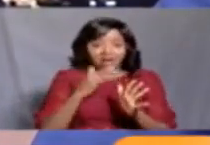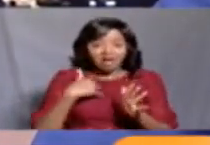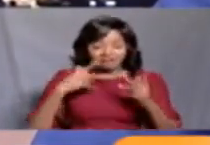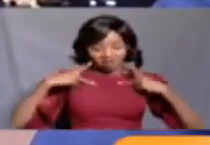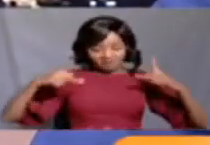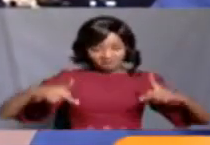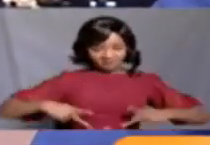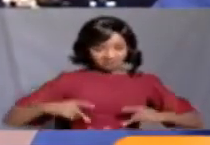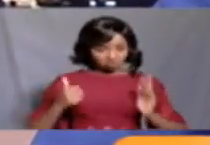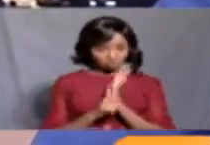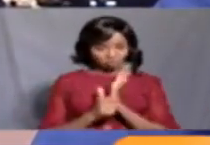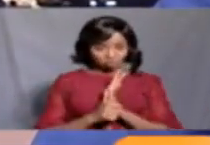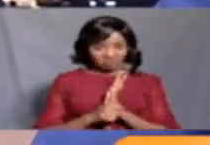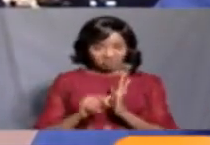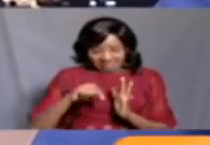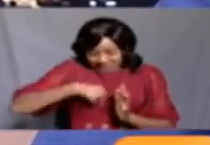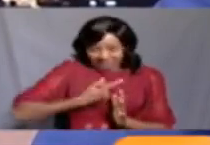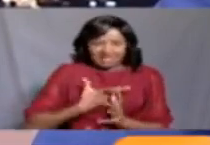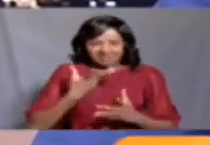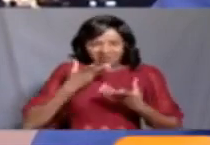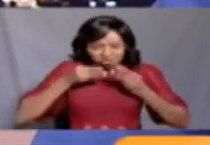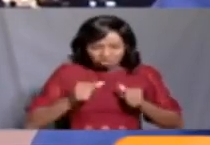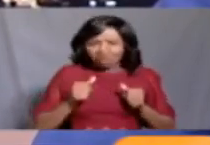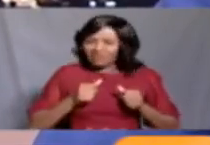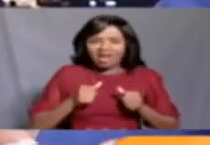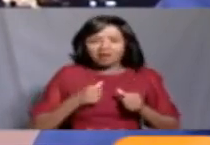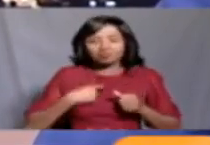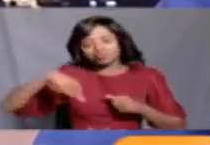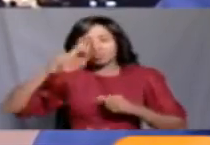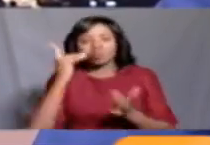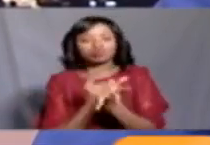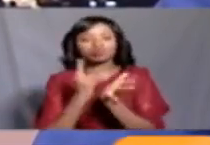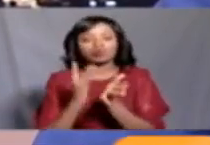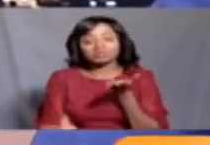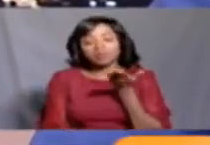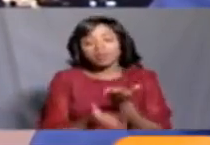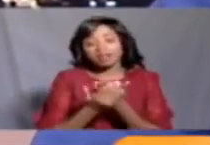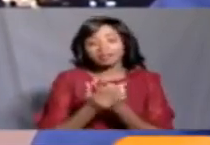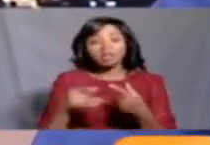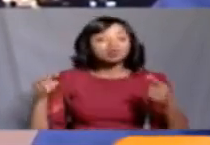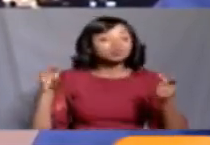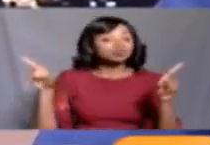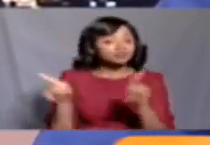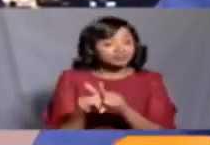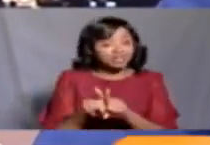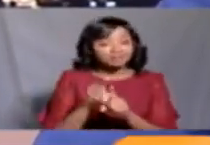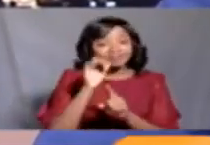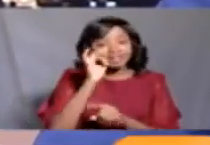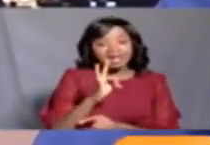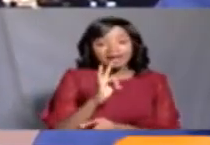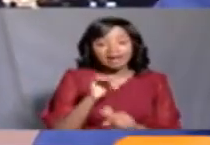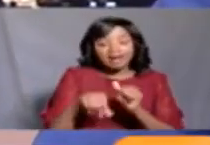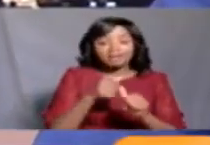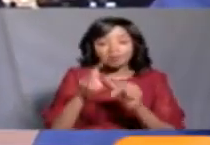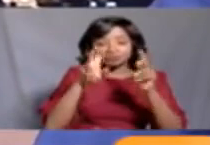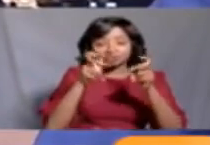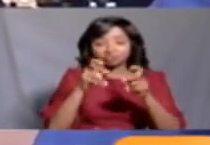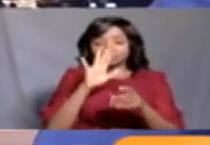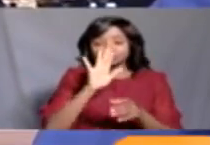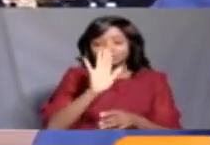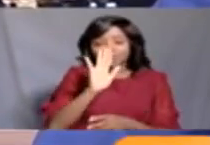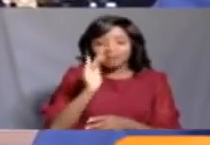won't address it, you'll go to a doctor. So it's the same way when it comes to issues to do with your psychological